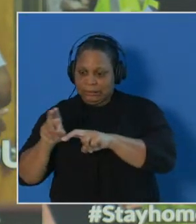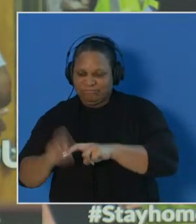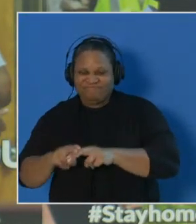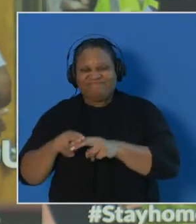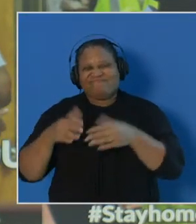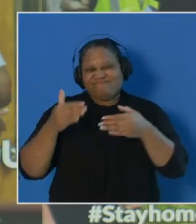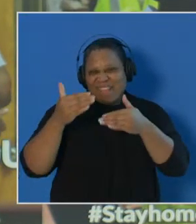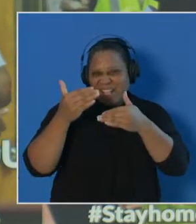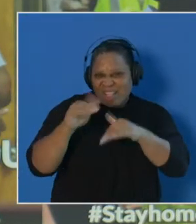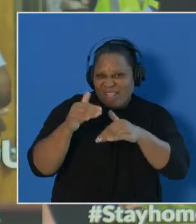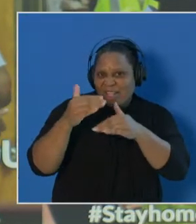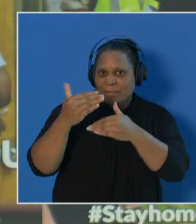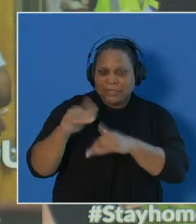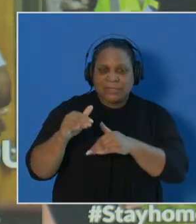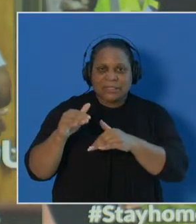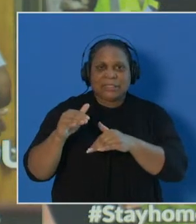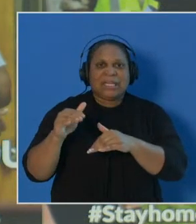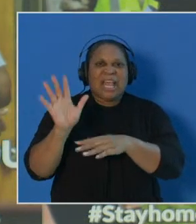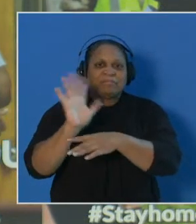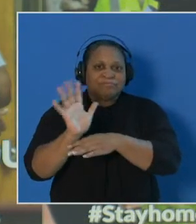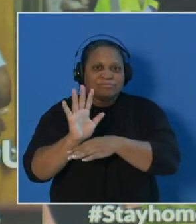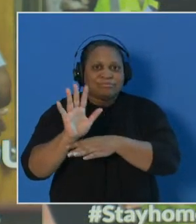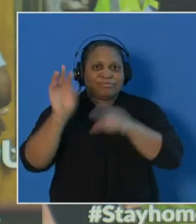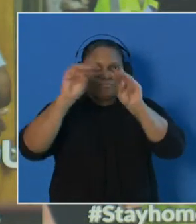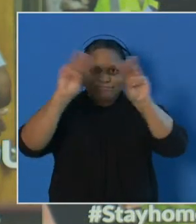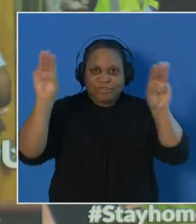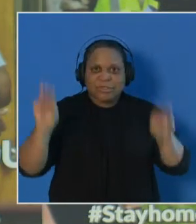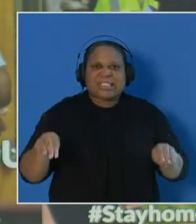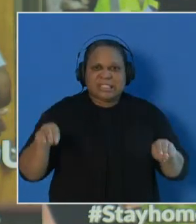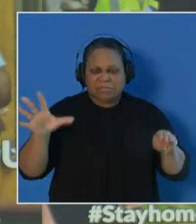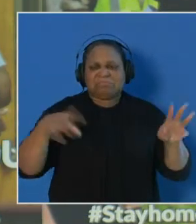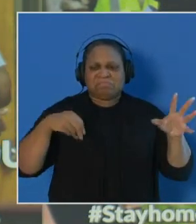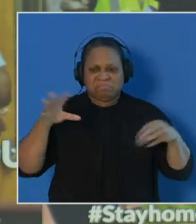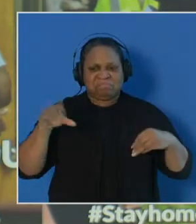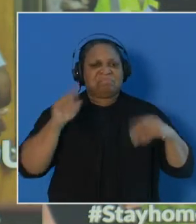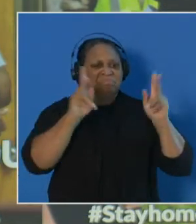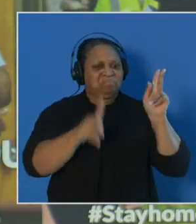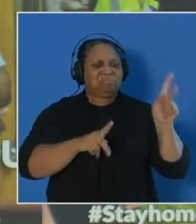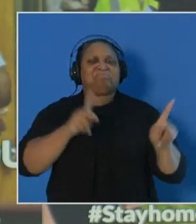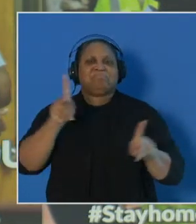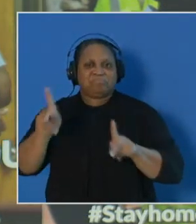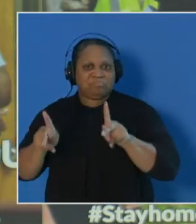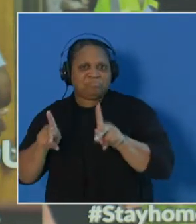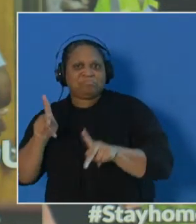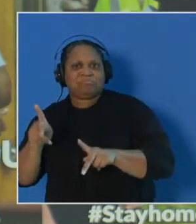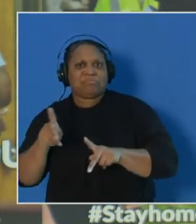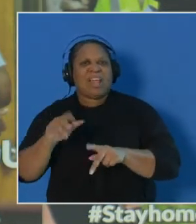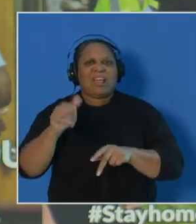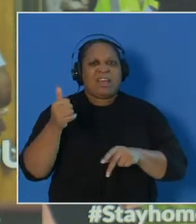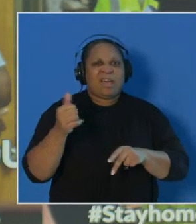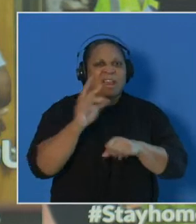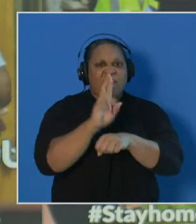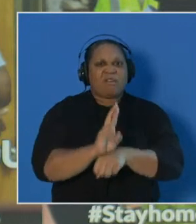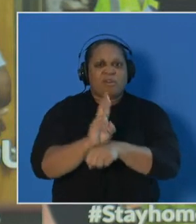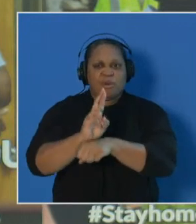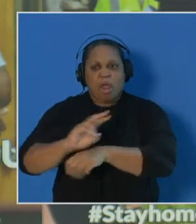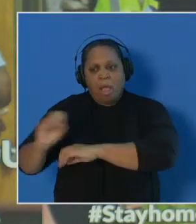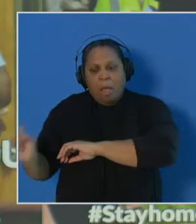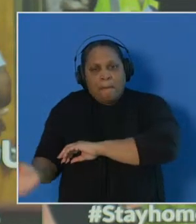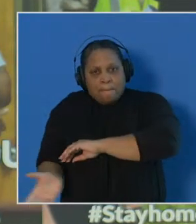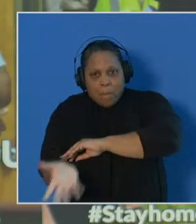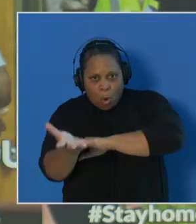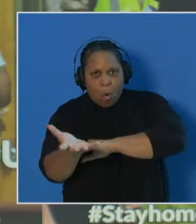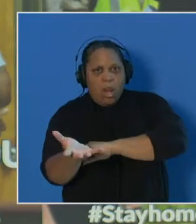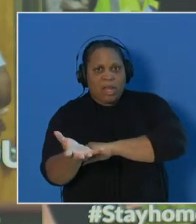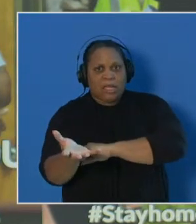and cinemas and museums will begin to accept patrons and other recreational facilities such as bowling alleys